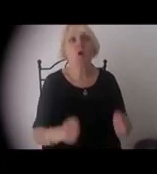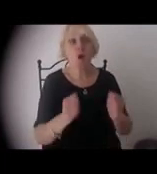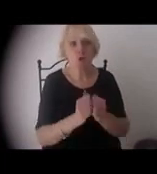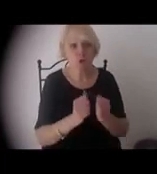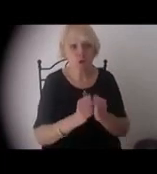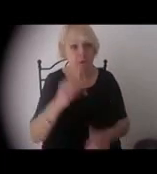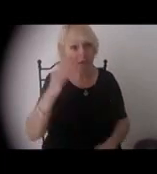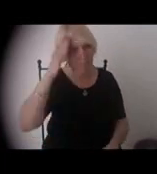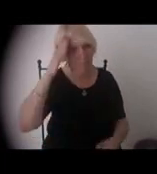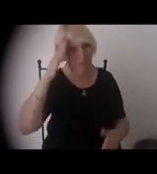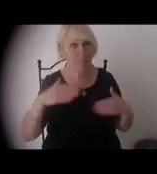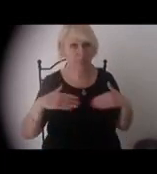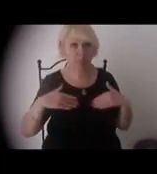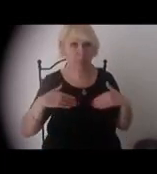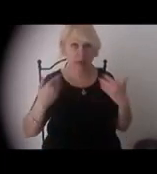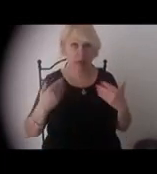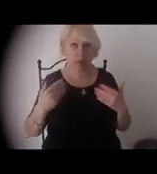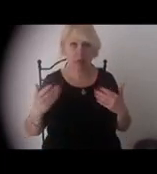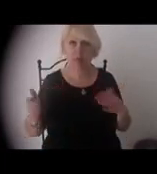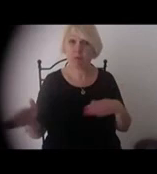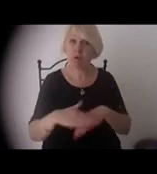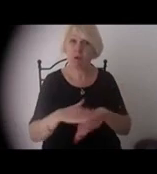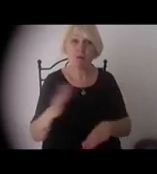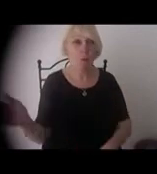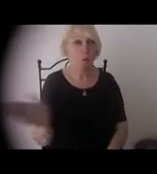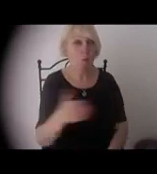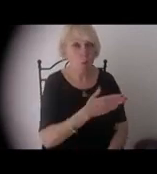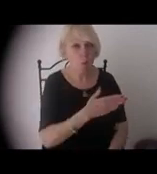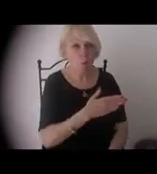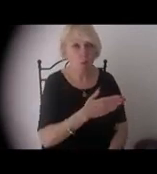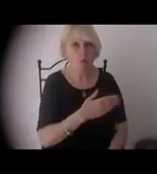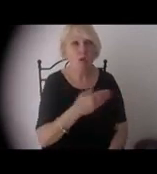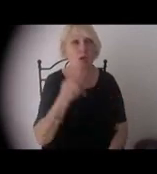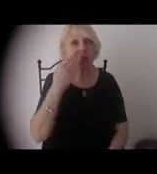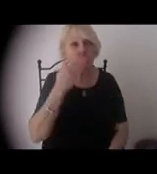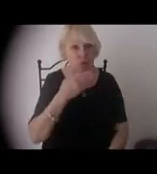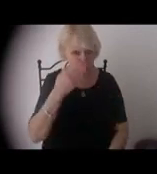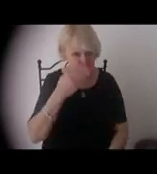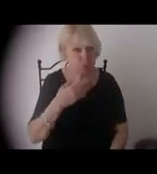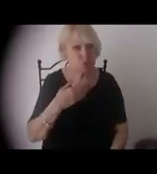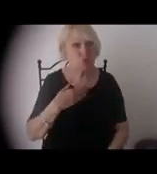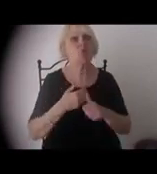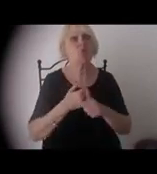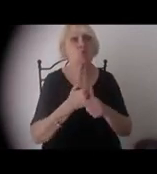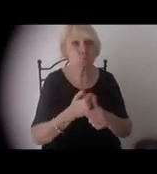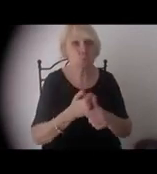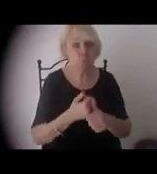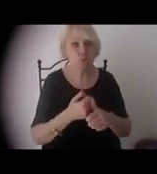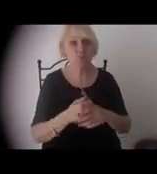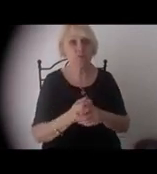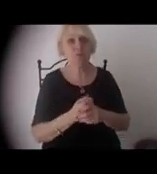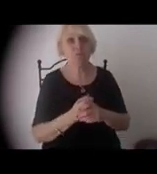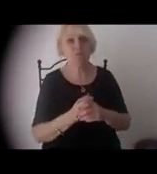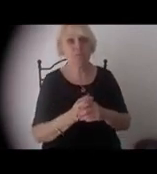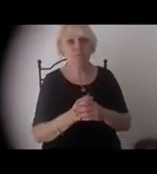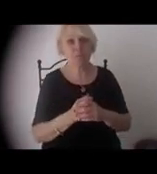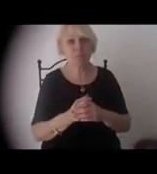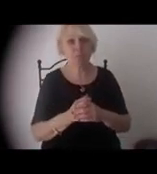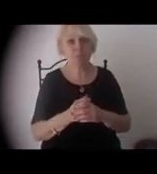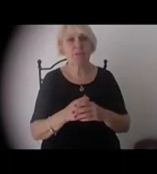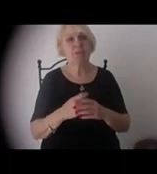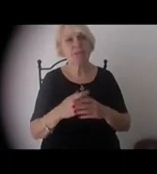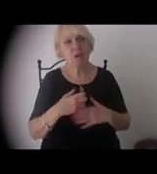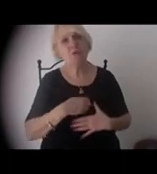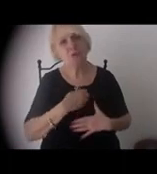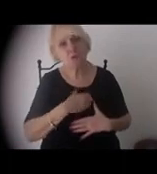are on board with this. The education system is needs-led, not diagnosis-led. So I'm sorry things are so difficult,